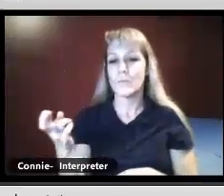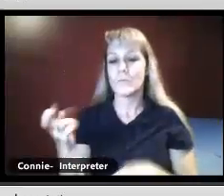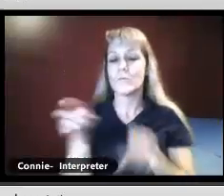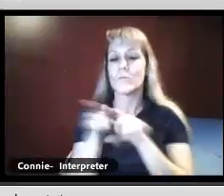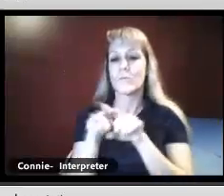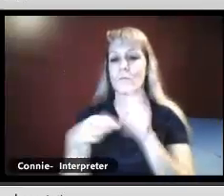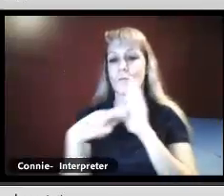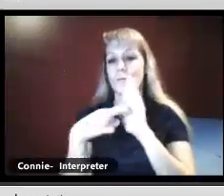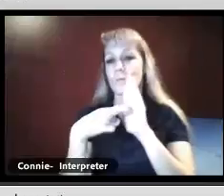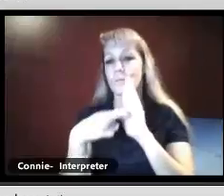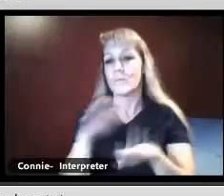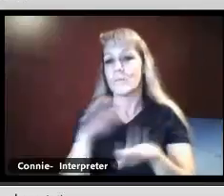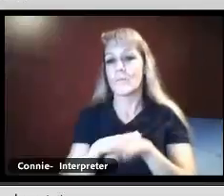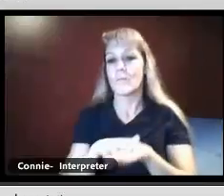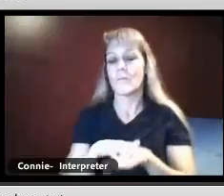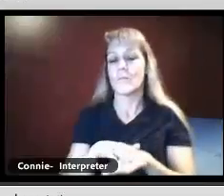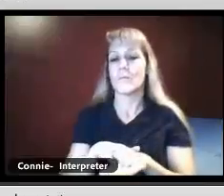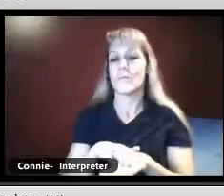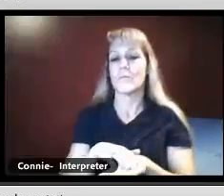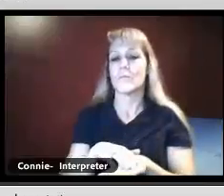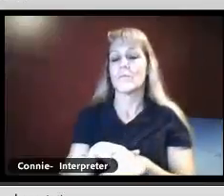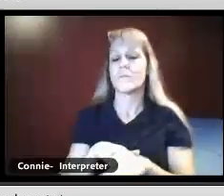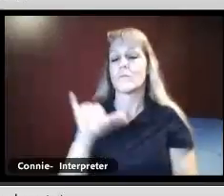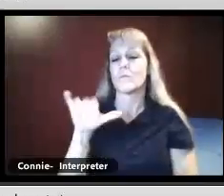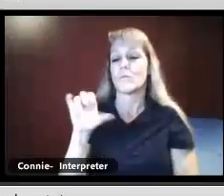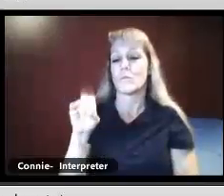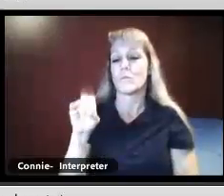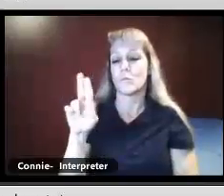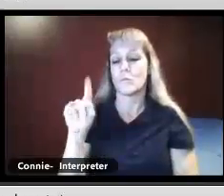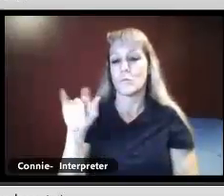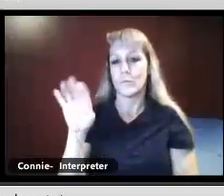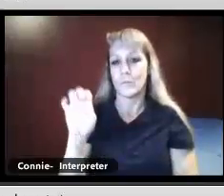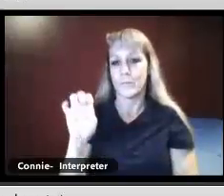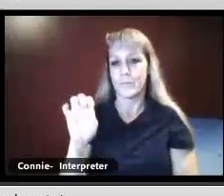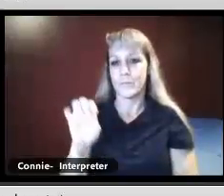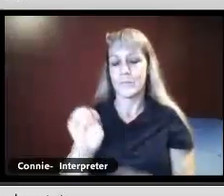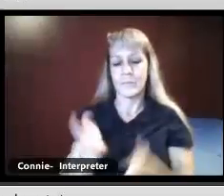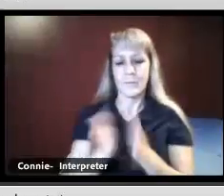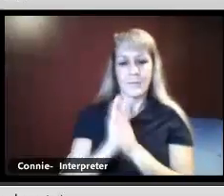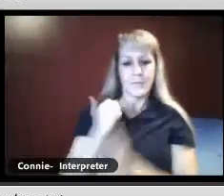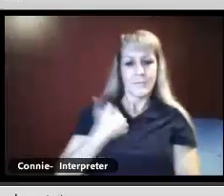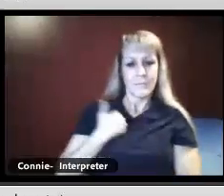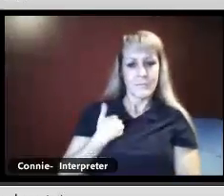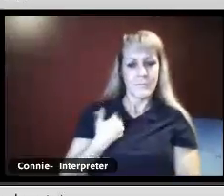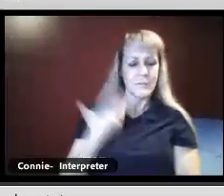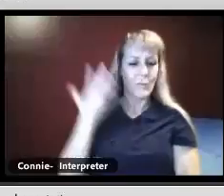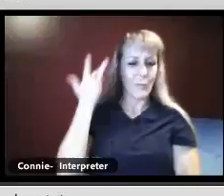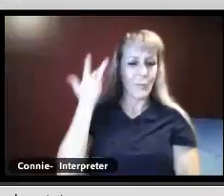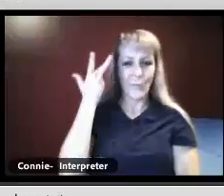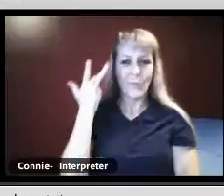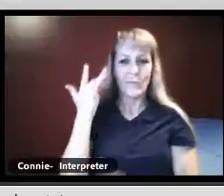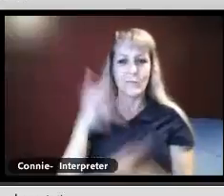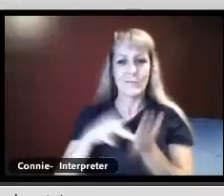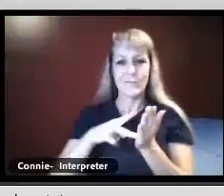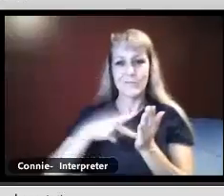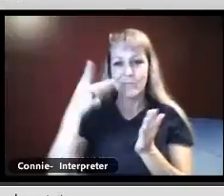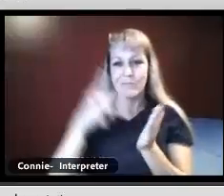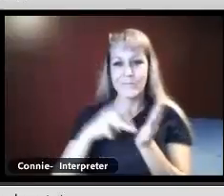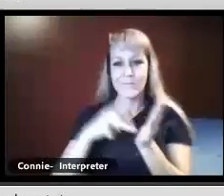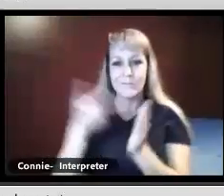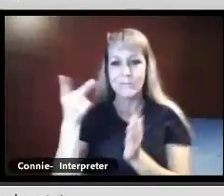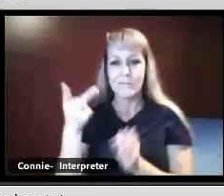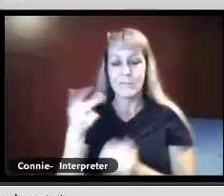represented on YouTube. And at one time I asked myself, well, why the duplication? Is